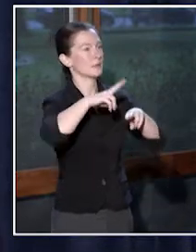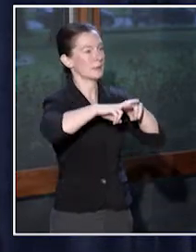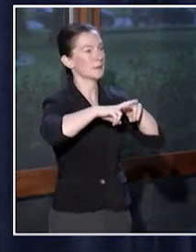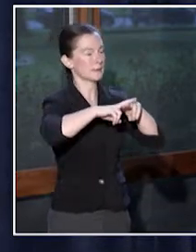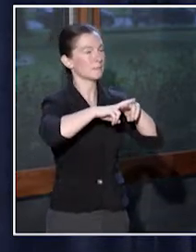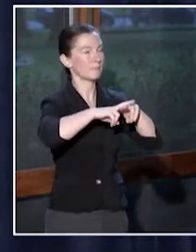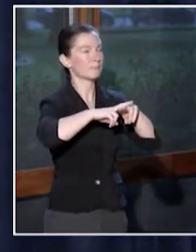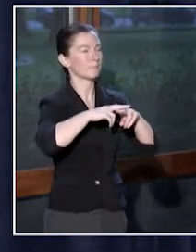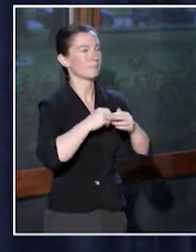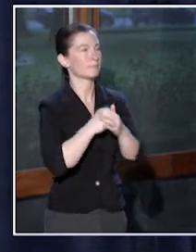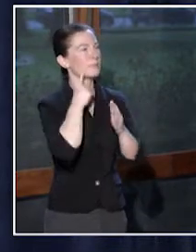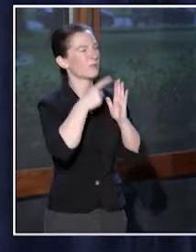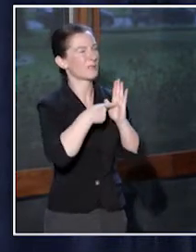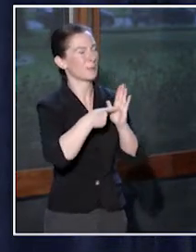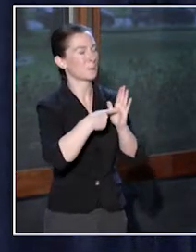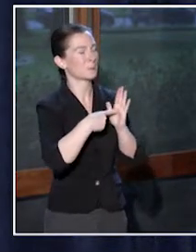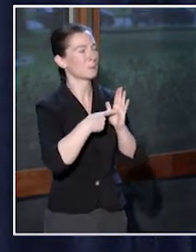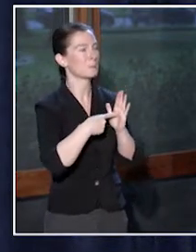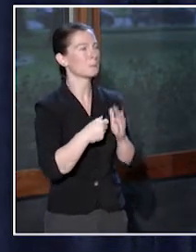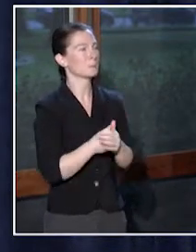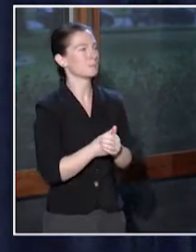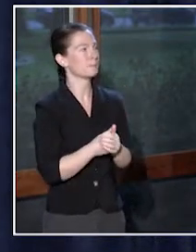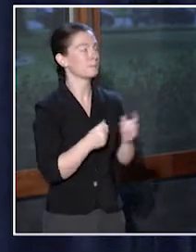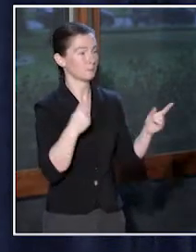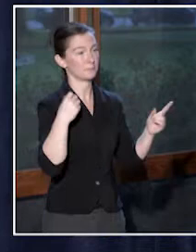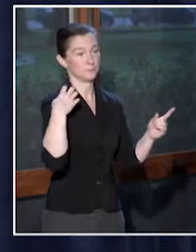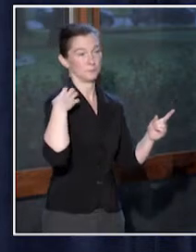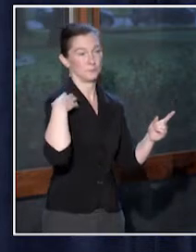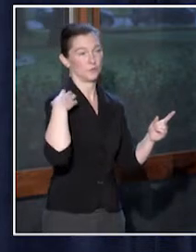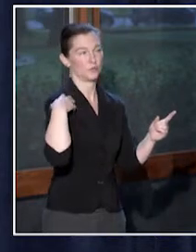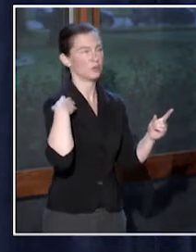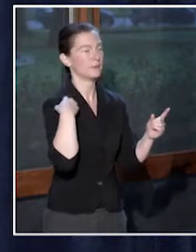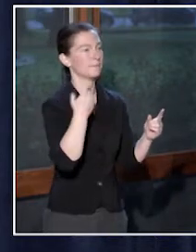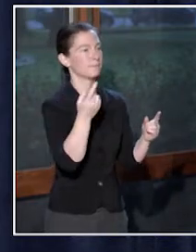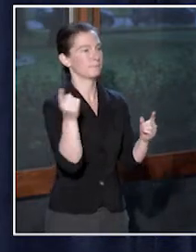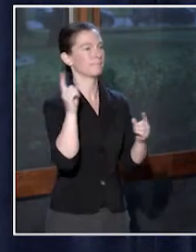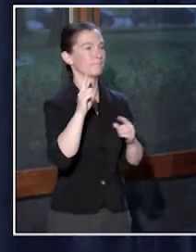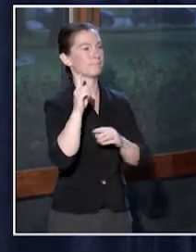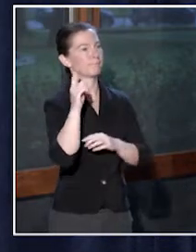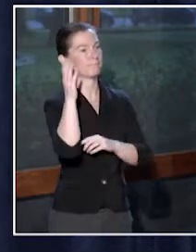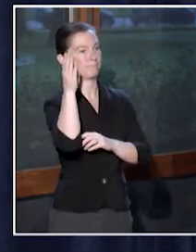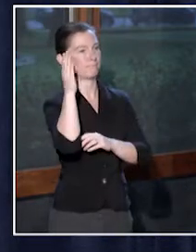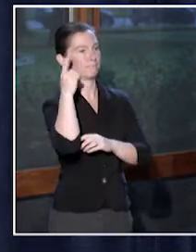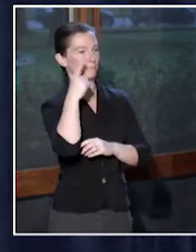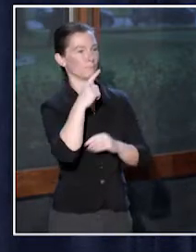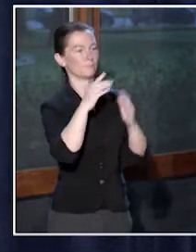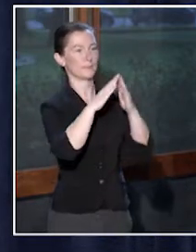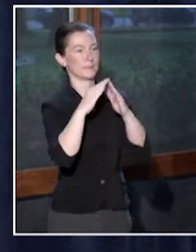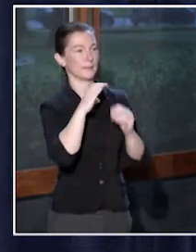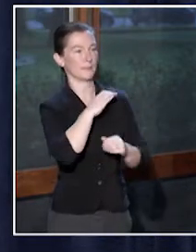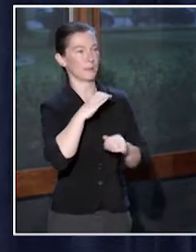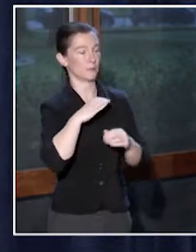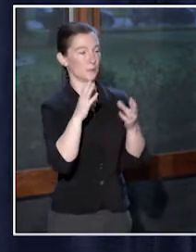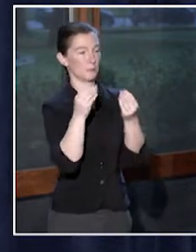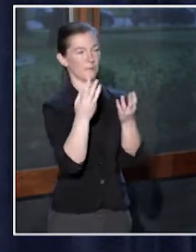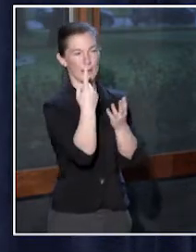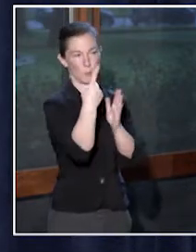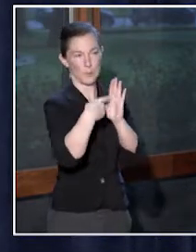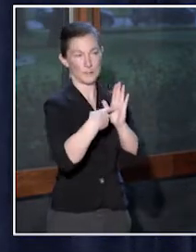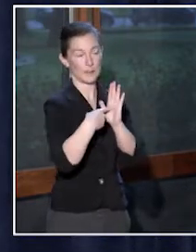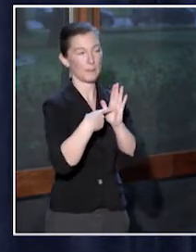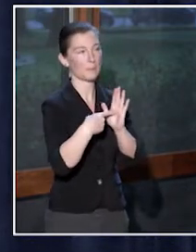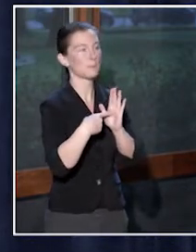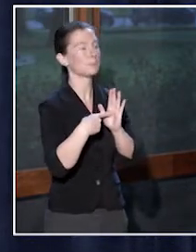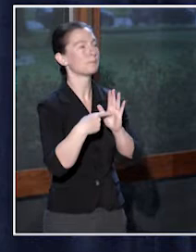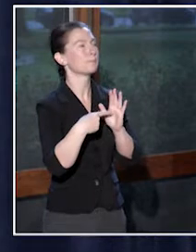example, when the chief came to testify in front of the city council recently, she gave a single example, an